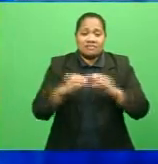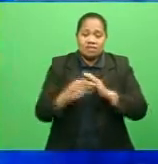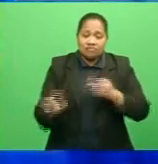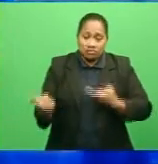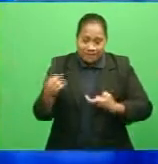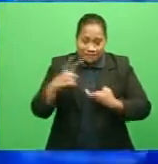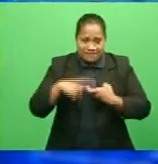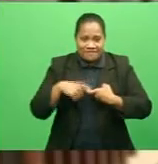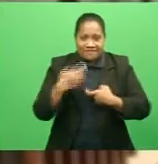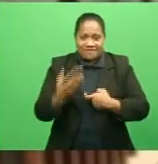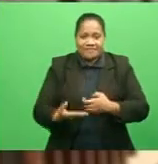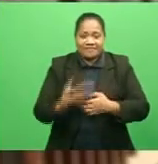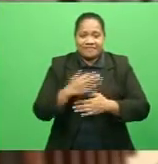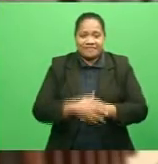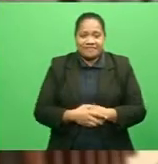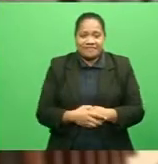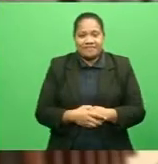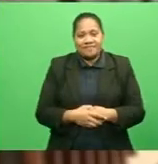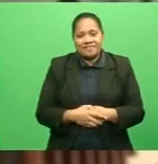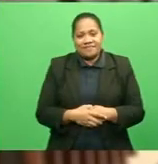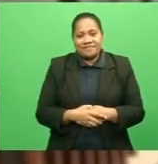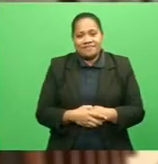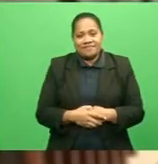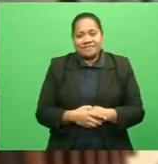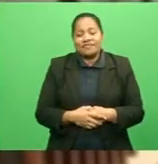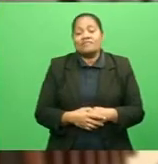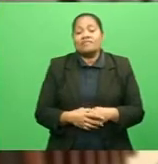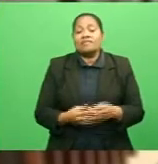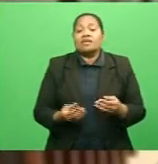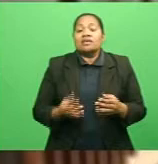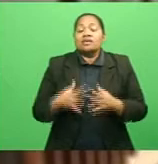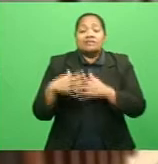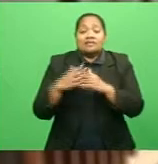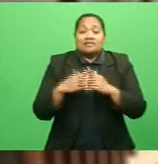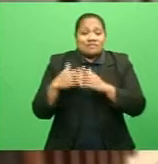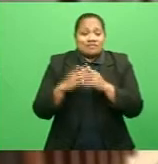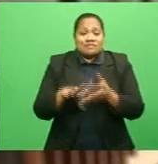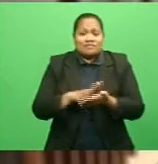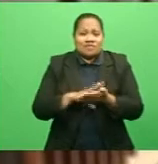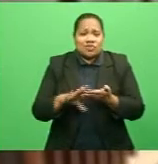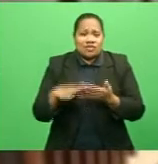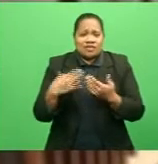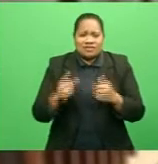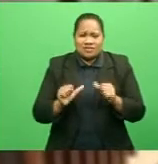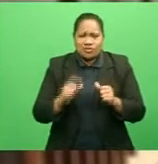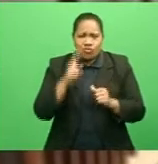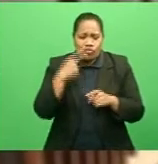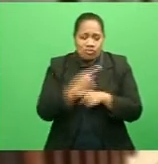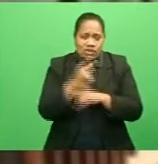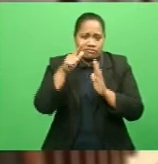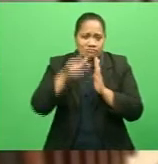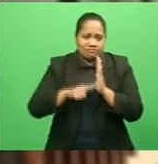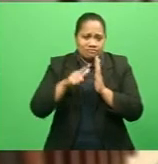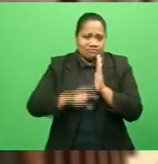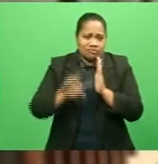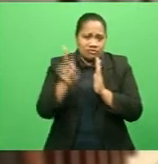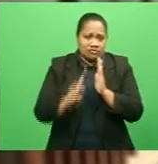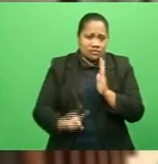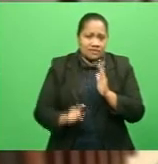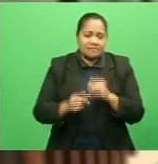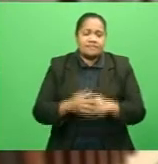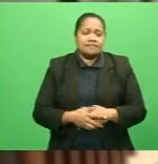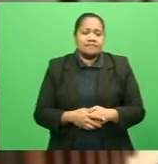from the money market. The US dollar was on the defensive at a one-week low today as market sentiment